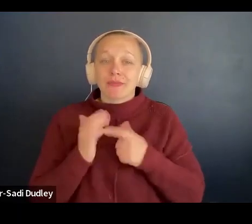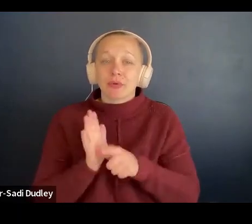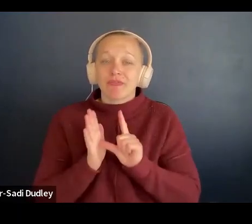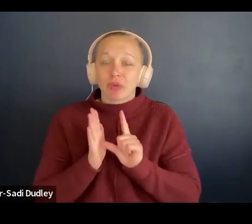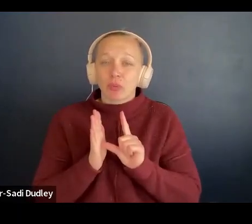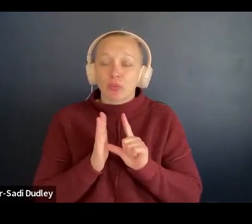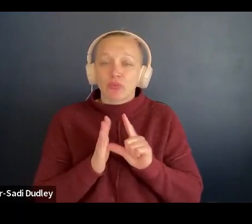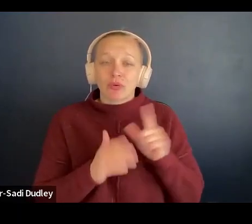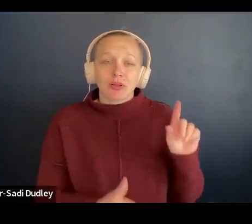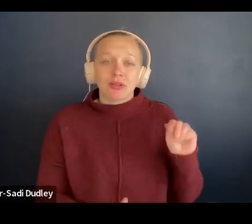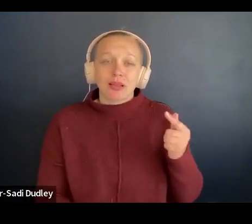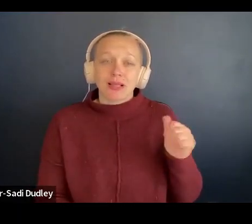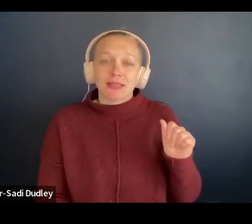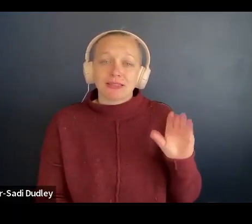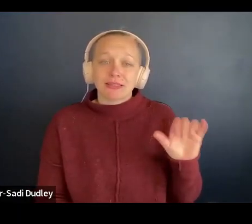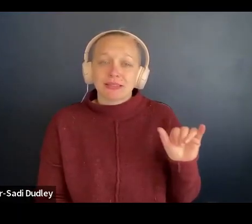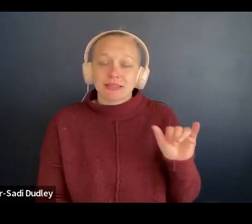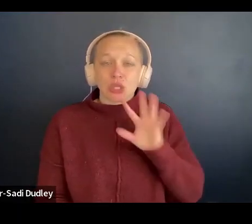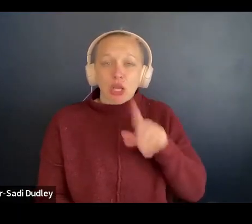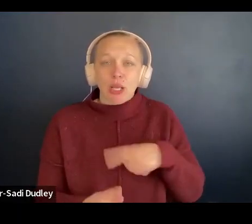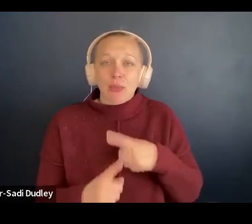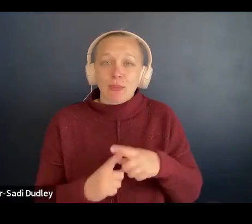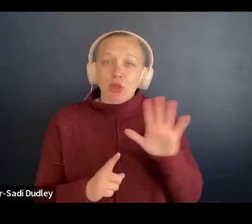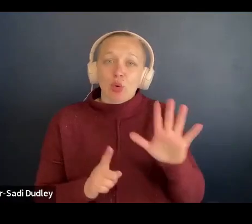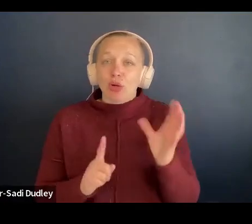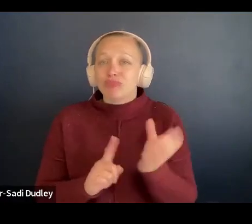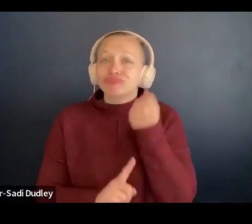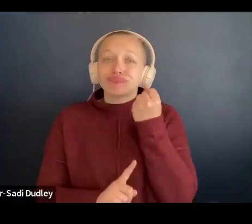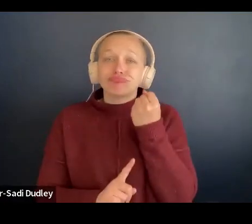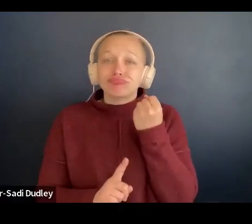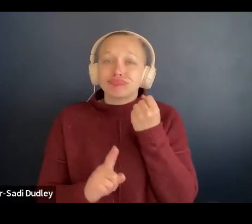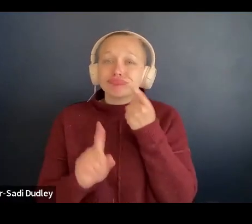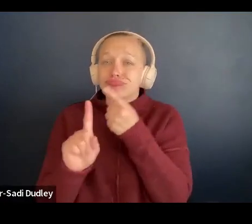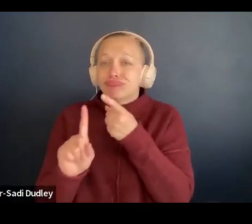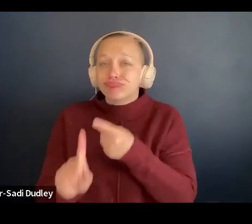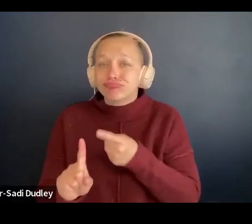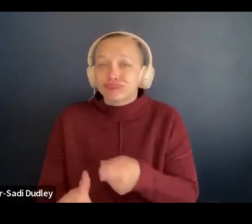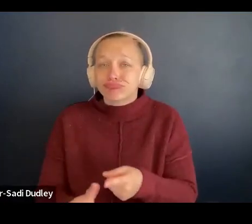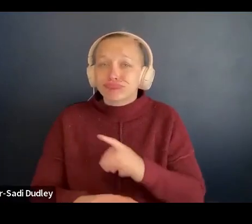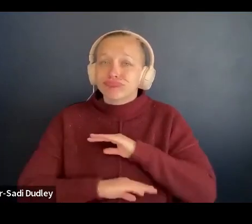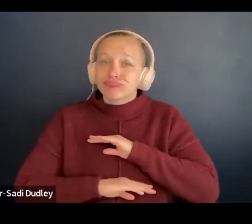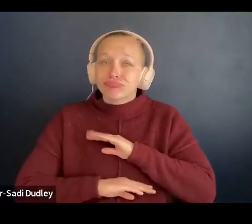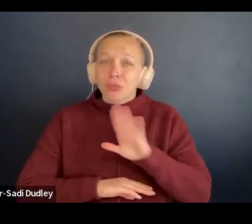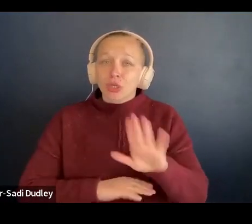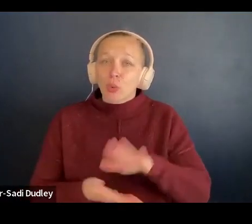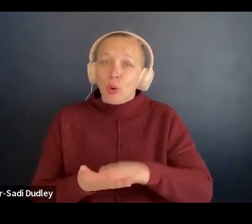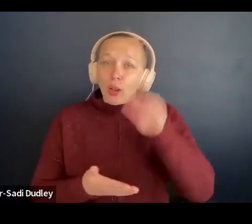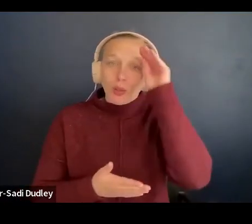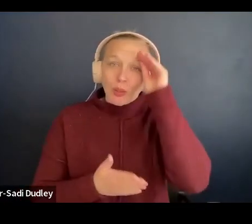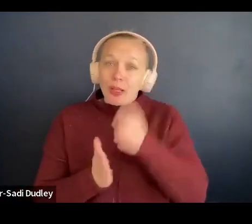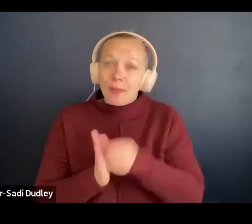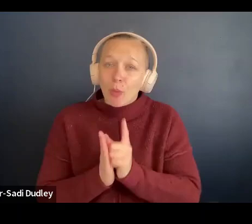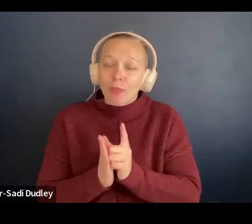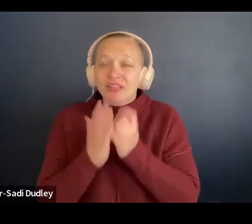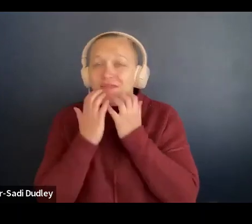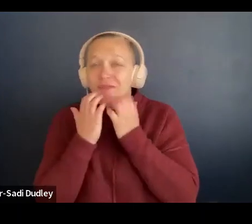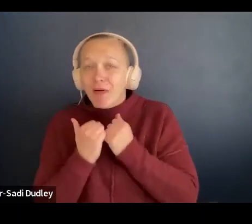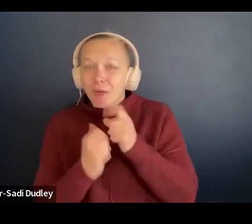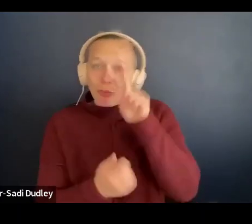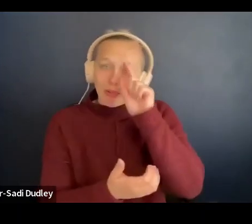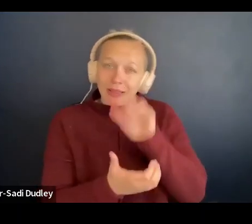We're talking about exploring accomplishments, formative moments, values and beliefs, life lessons,